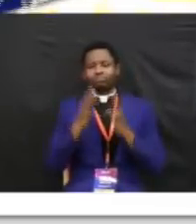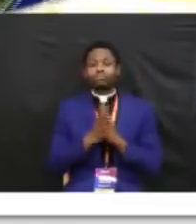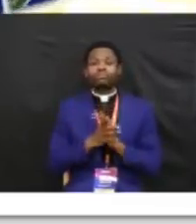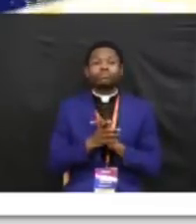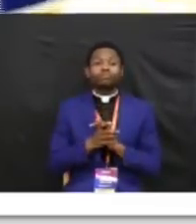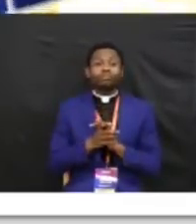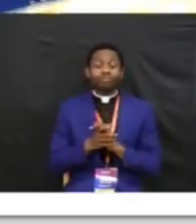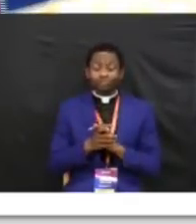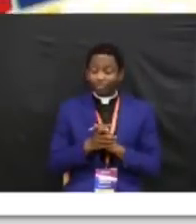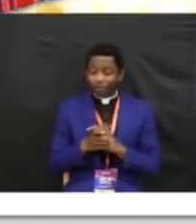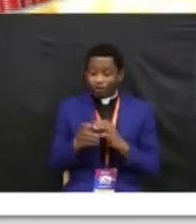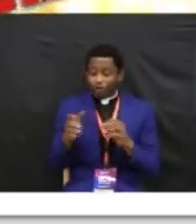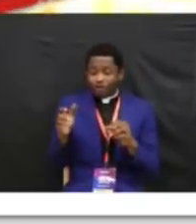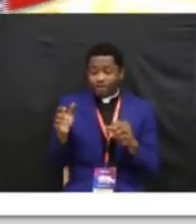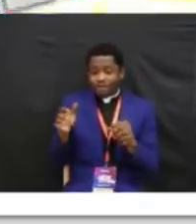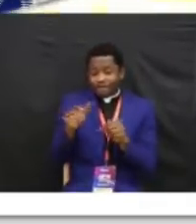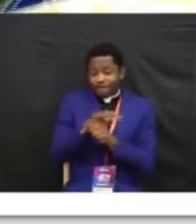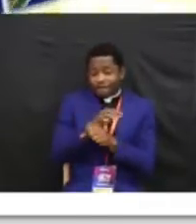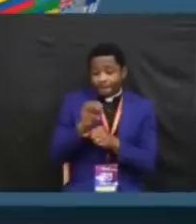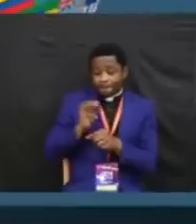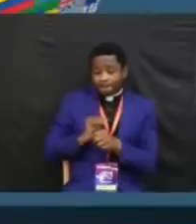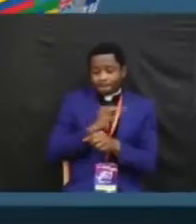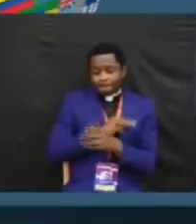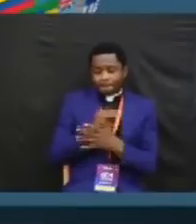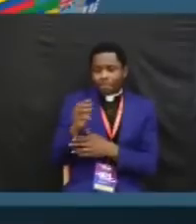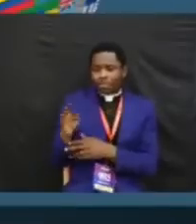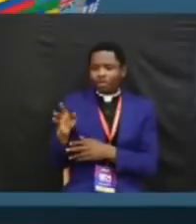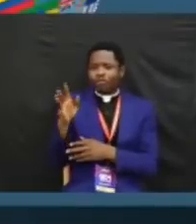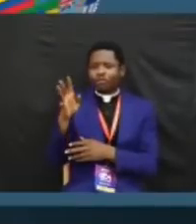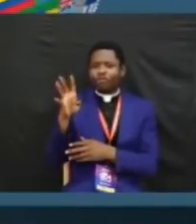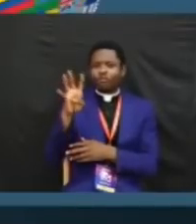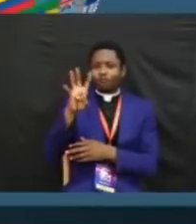with a total membership of 4,23,077.